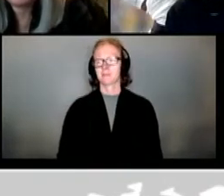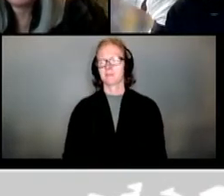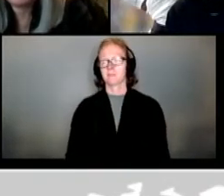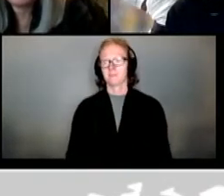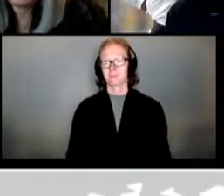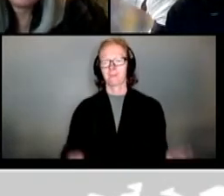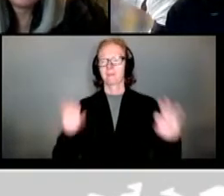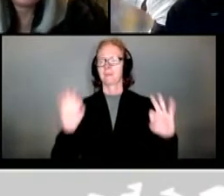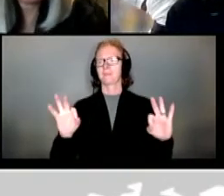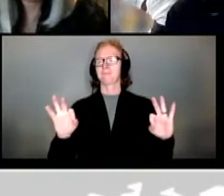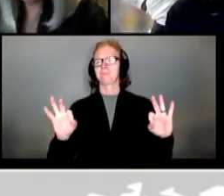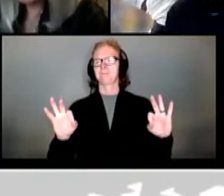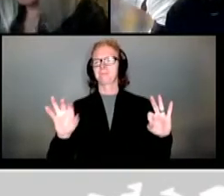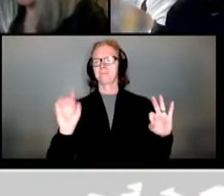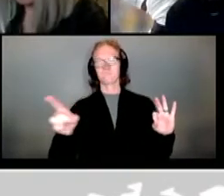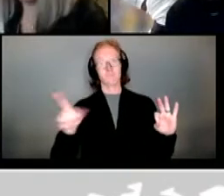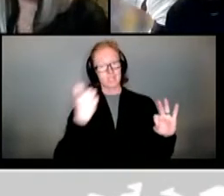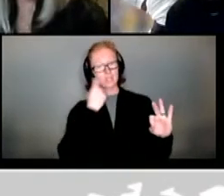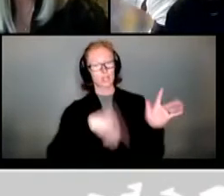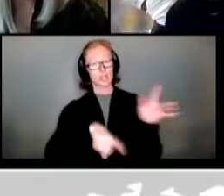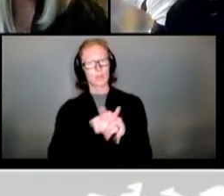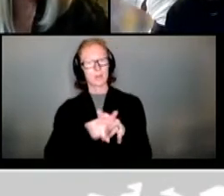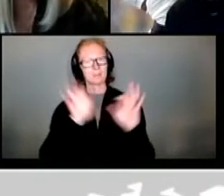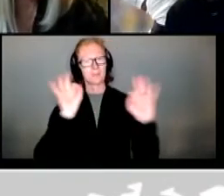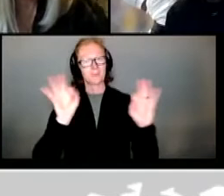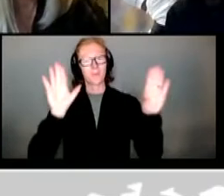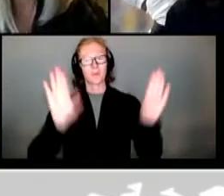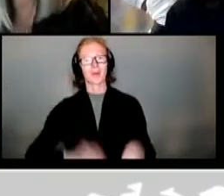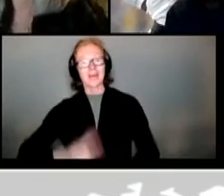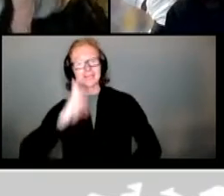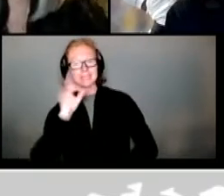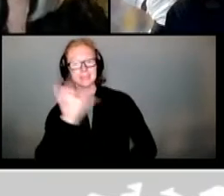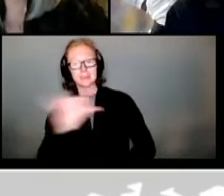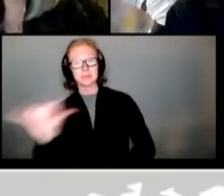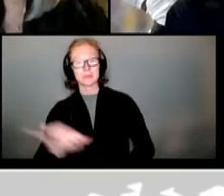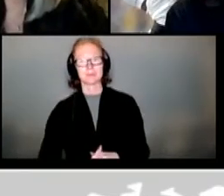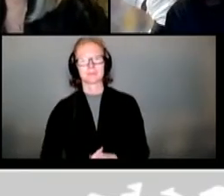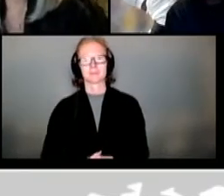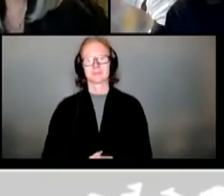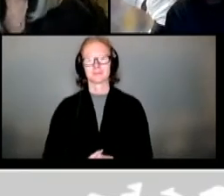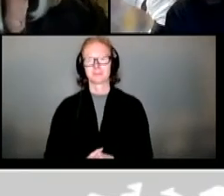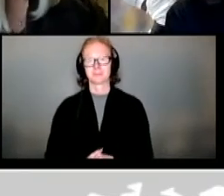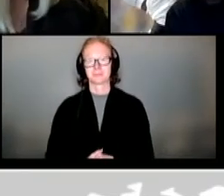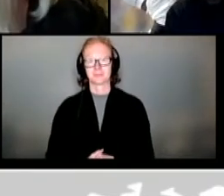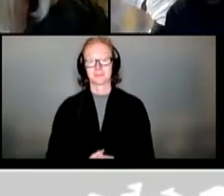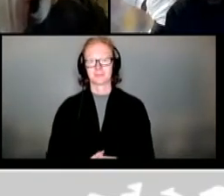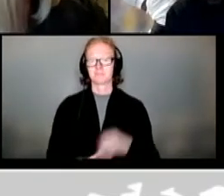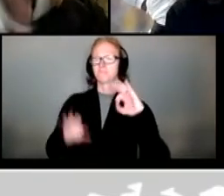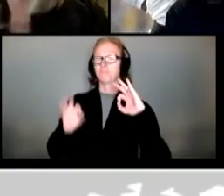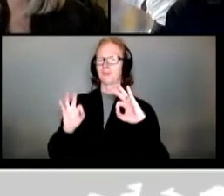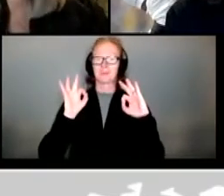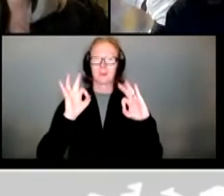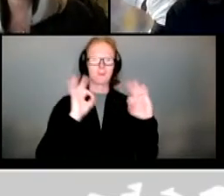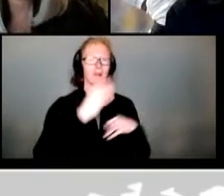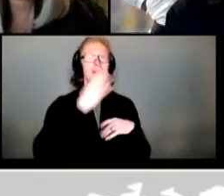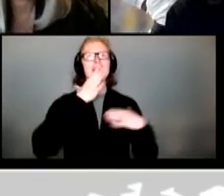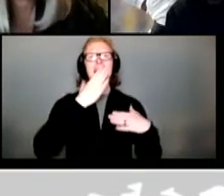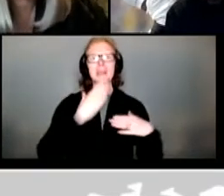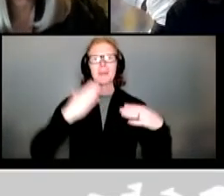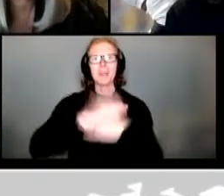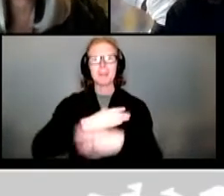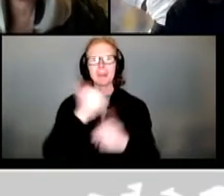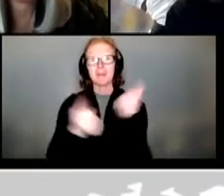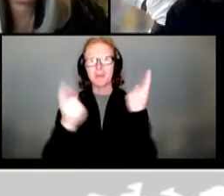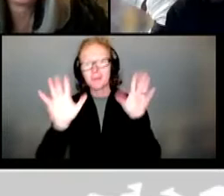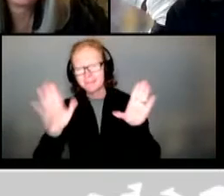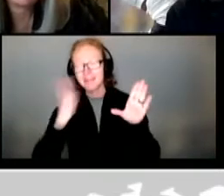And I just got word that it just showed up. Wonderful. Oh, I see it too. I'm Theo. Okay, perfect. Thank you. Sorry to interrupt.